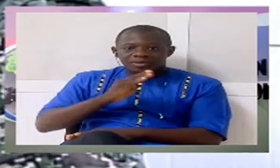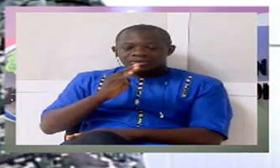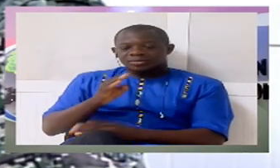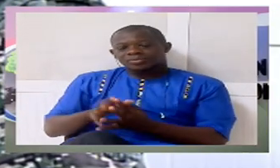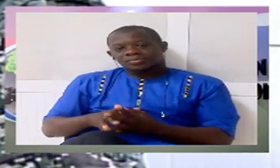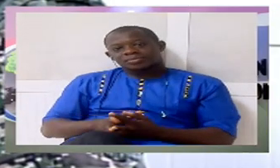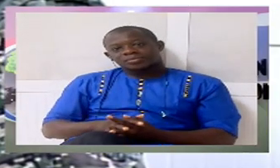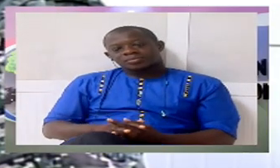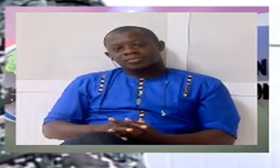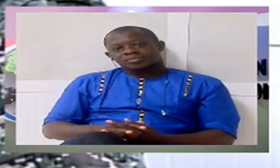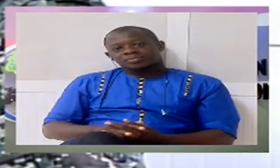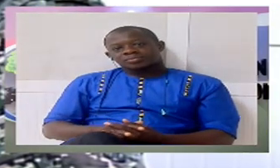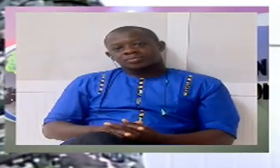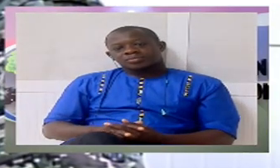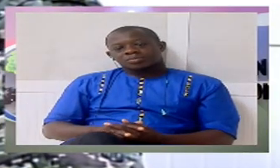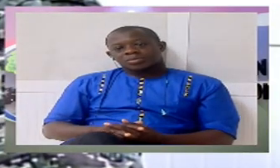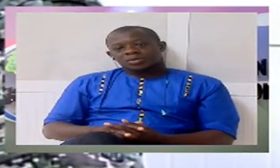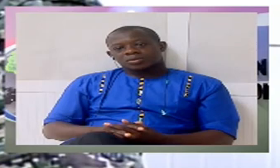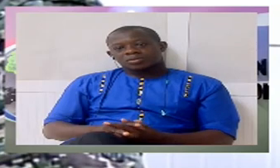deet?